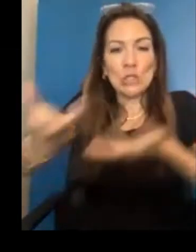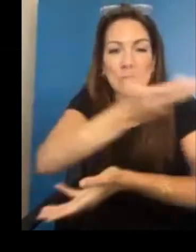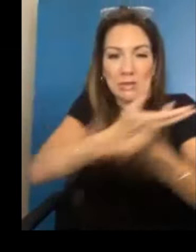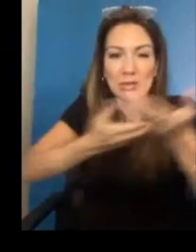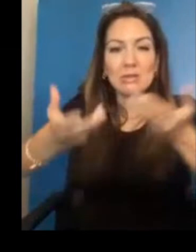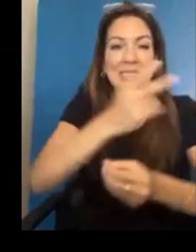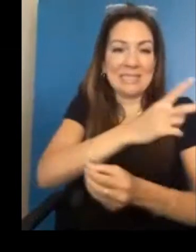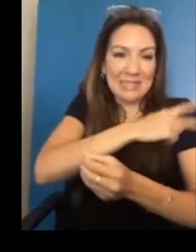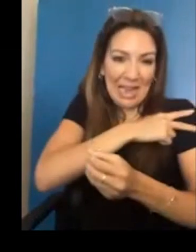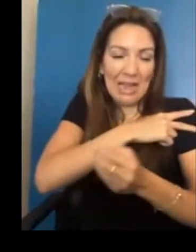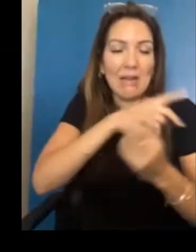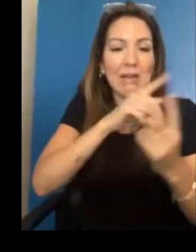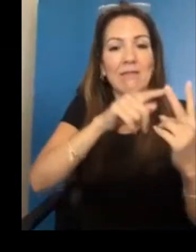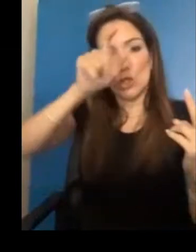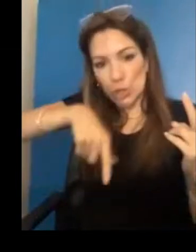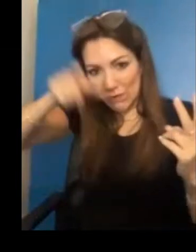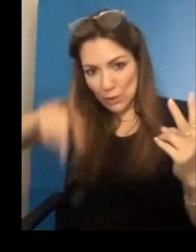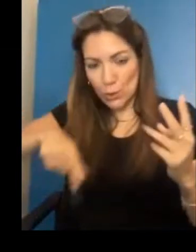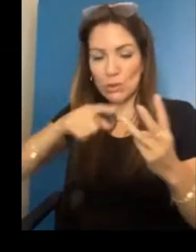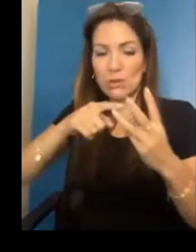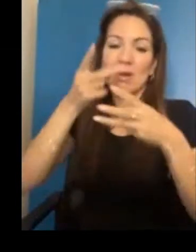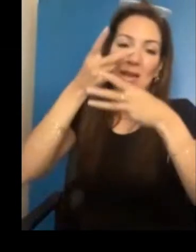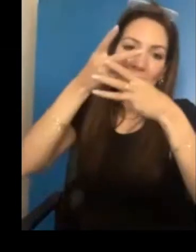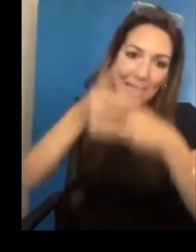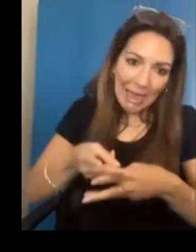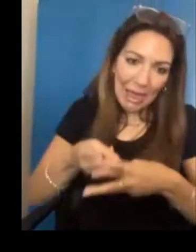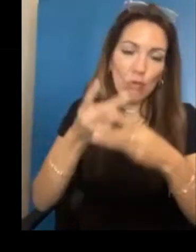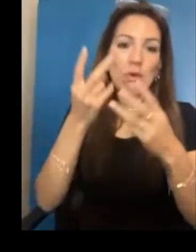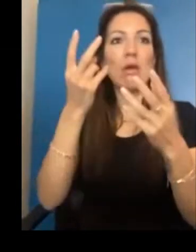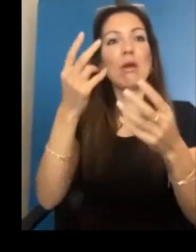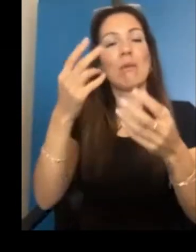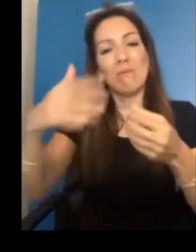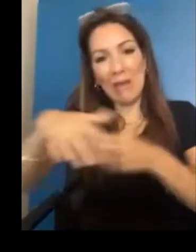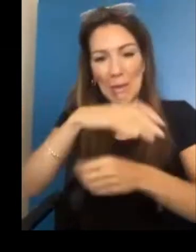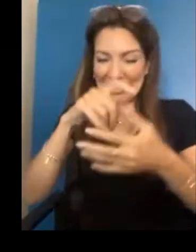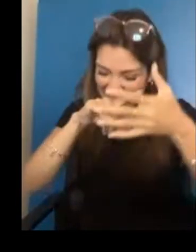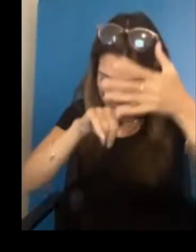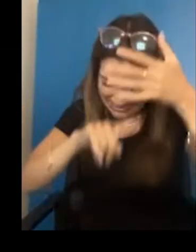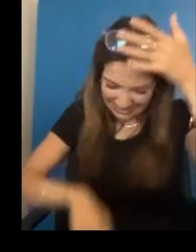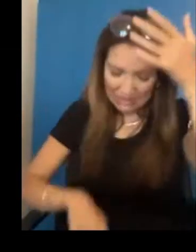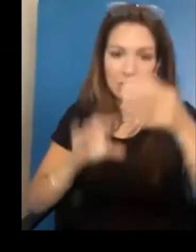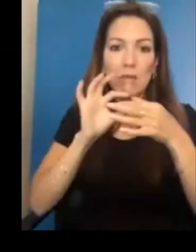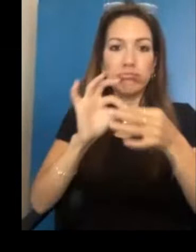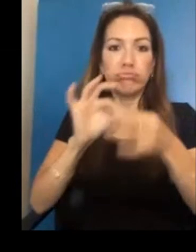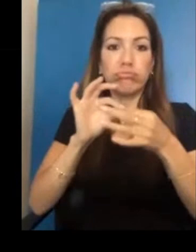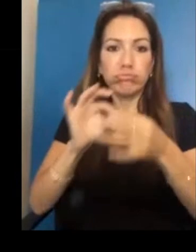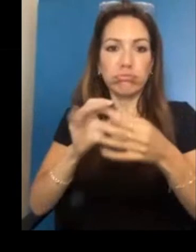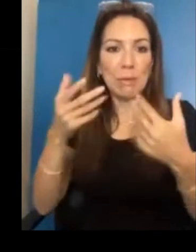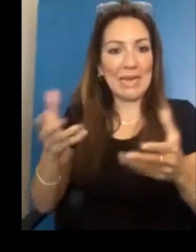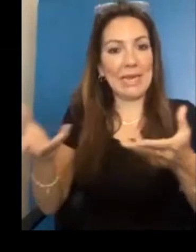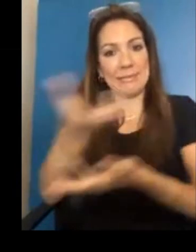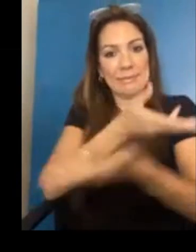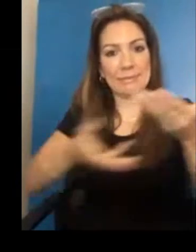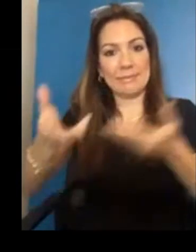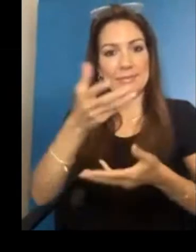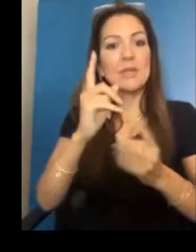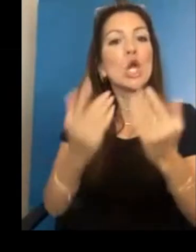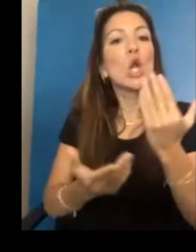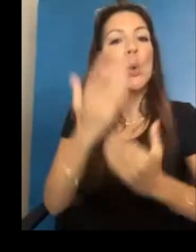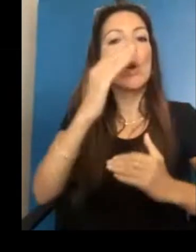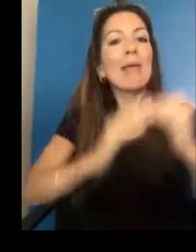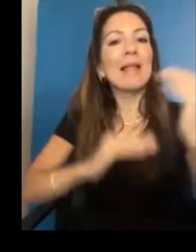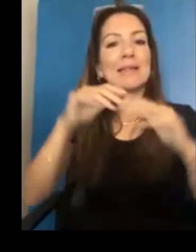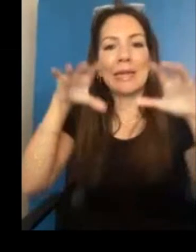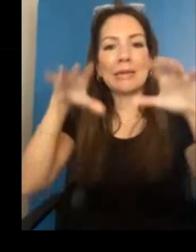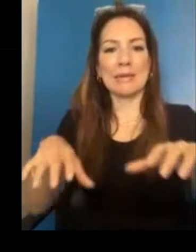service users, with carers, and a great deal of engagement has happened to create these brand new buildings that are opening up. Next